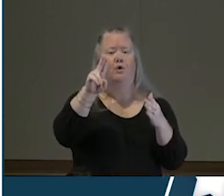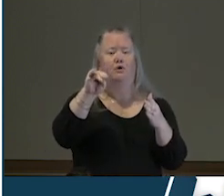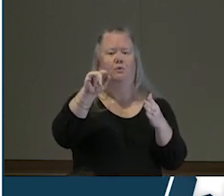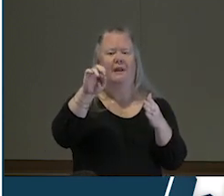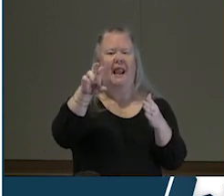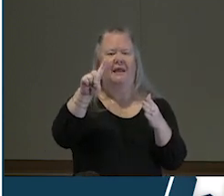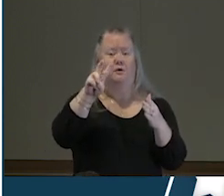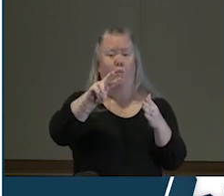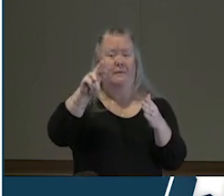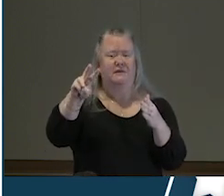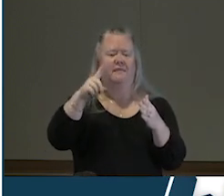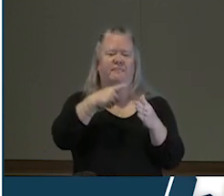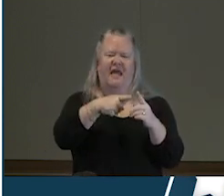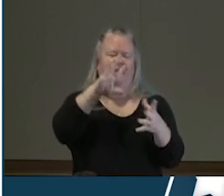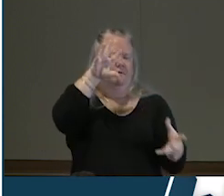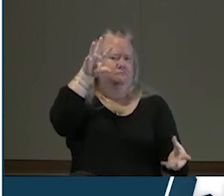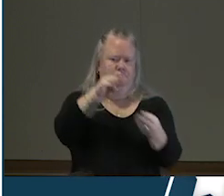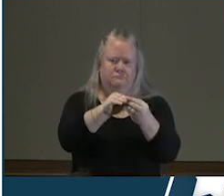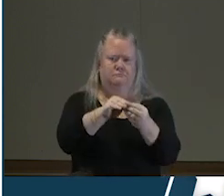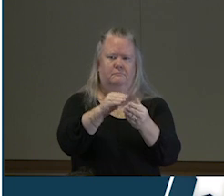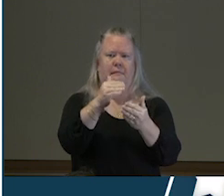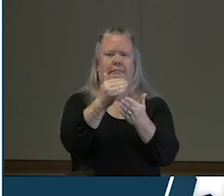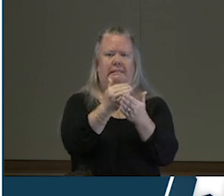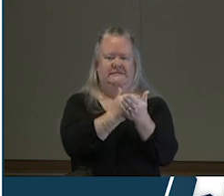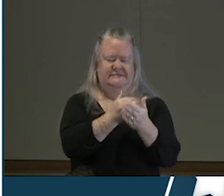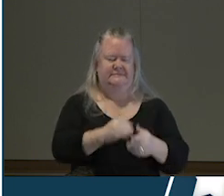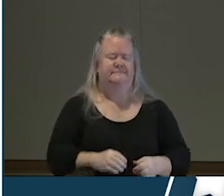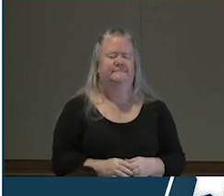they have a whole comprehensive list there as well.